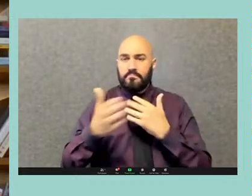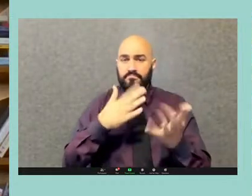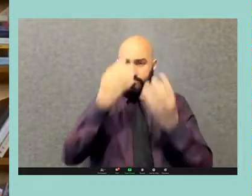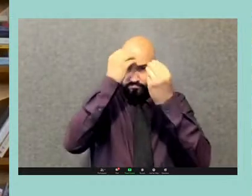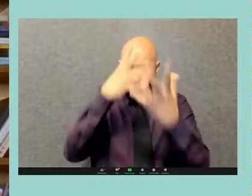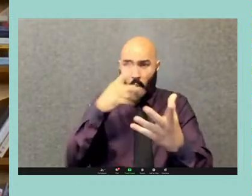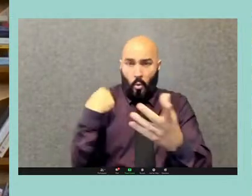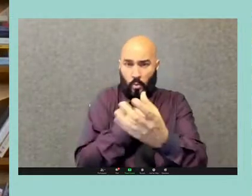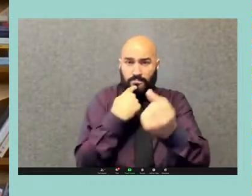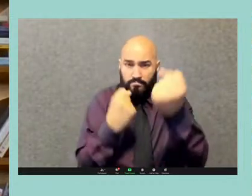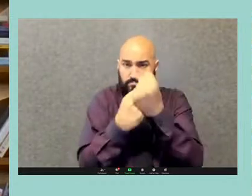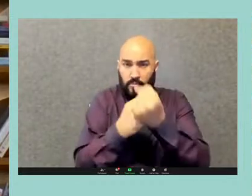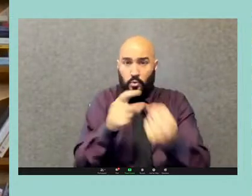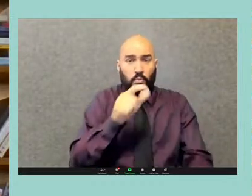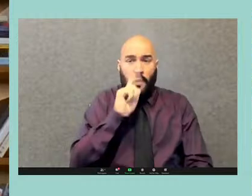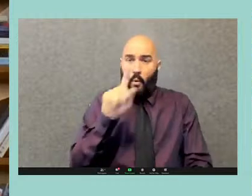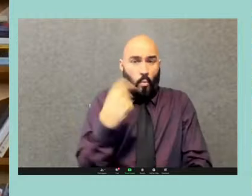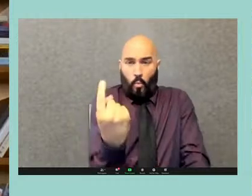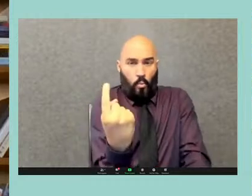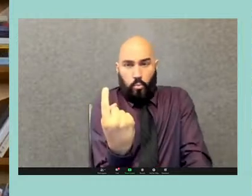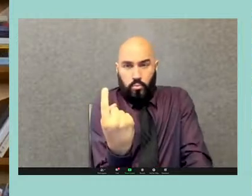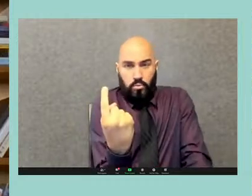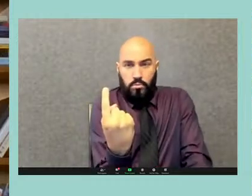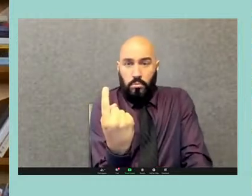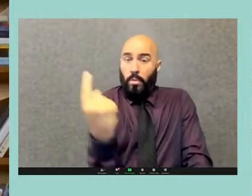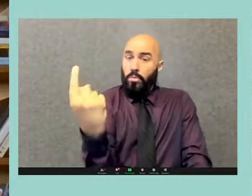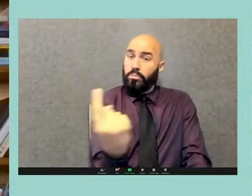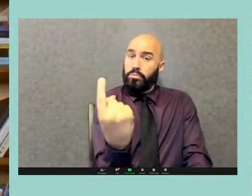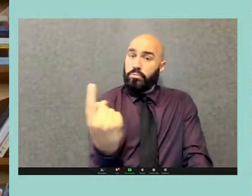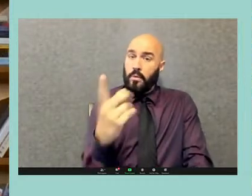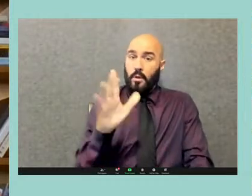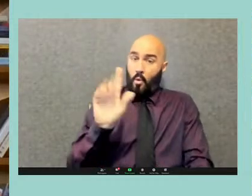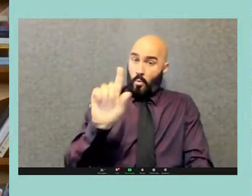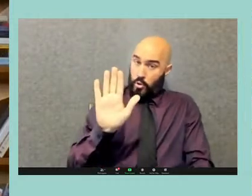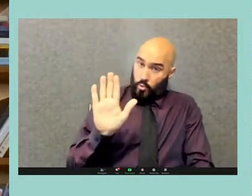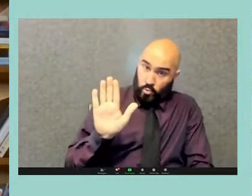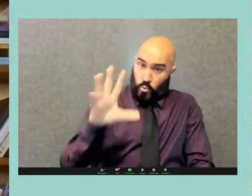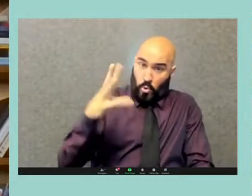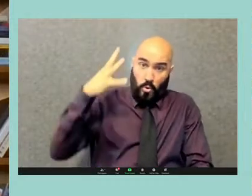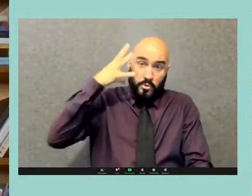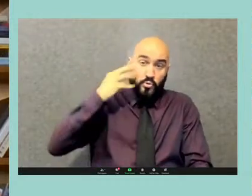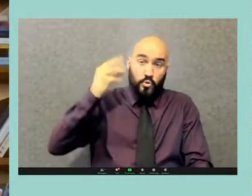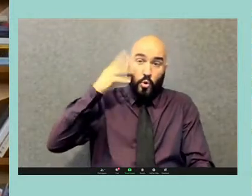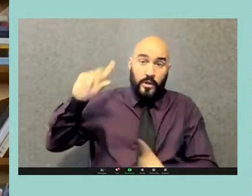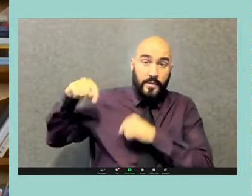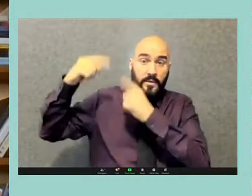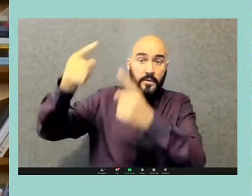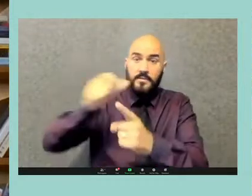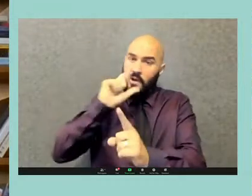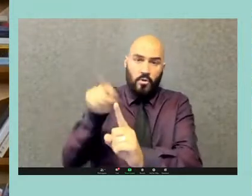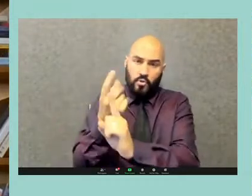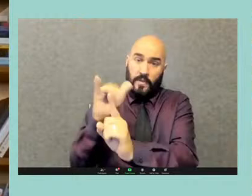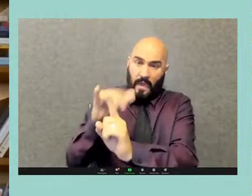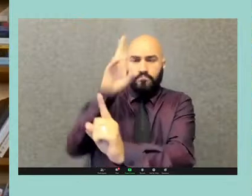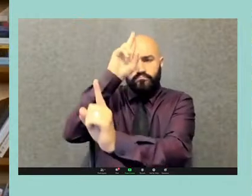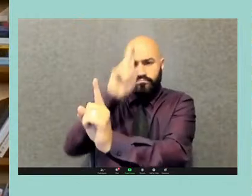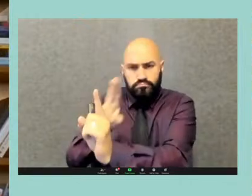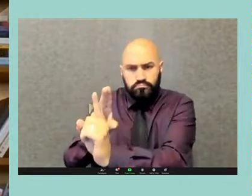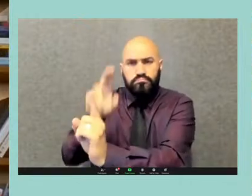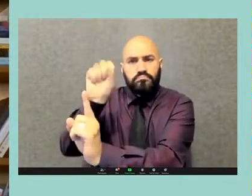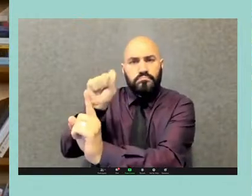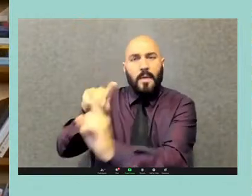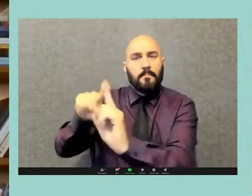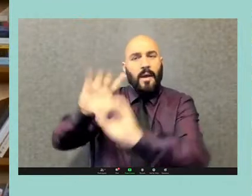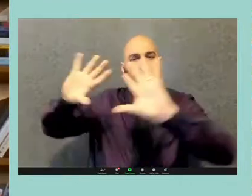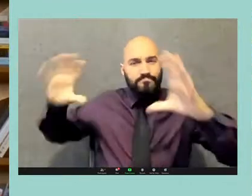you are part of a whole. It's not just your particular journey that we honor today, but also the collective that